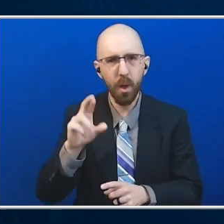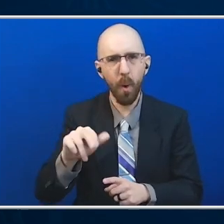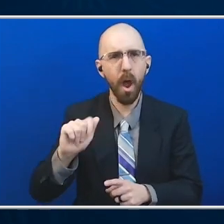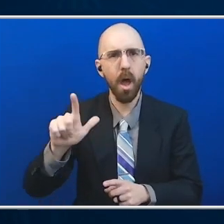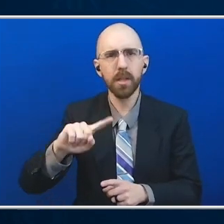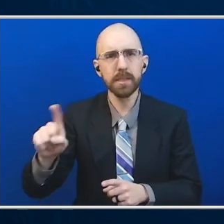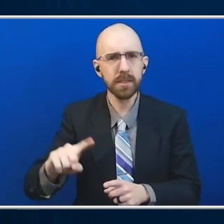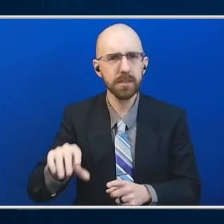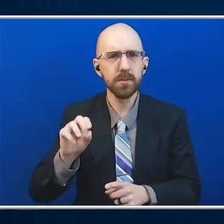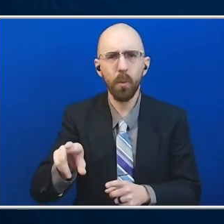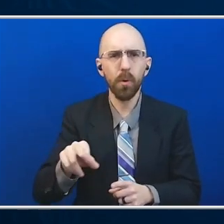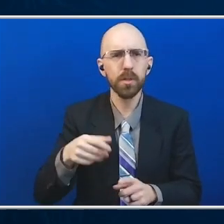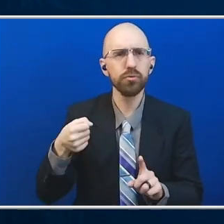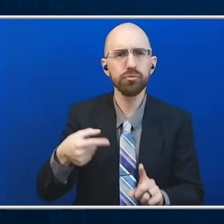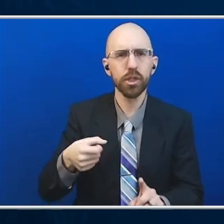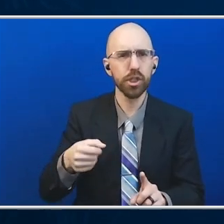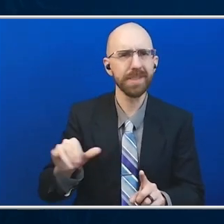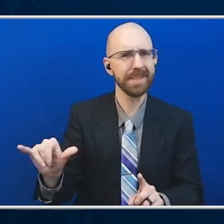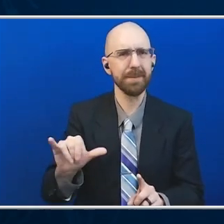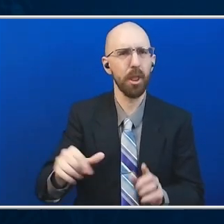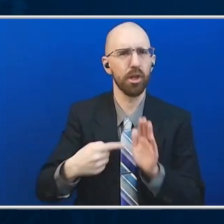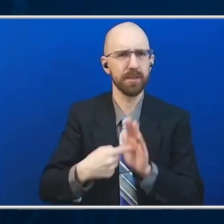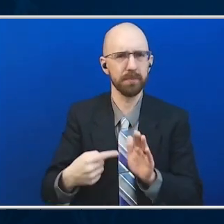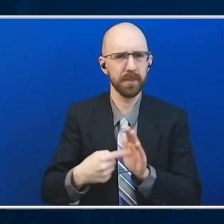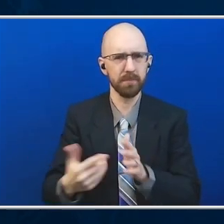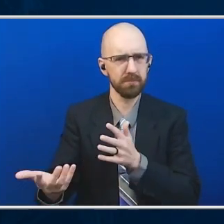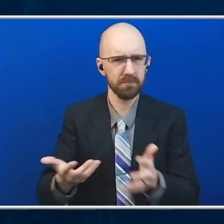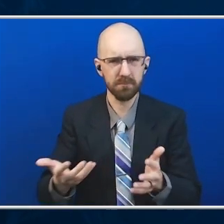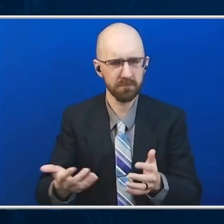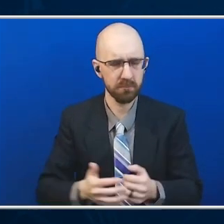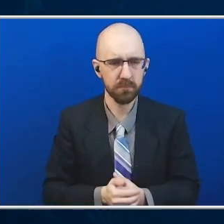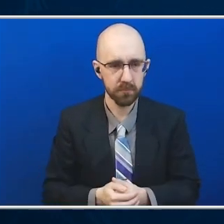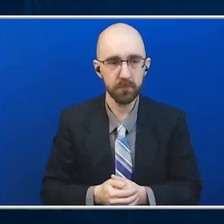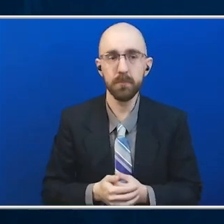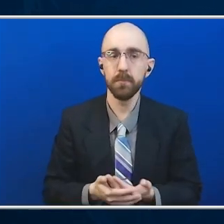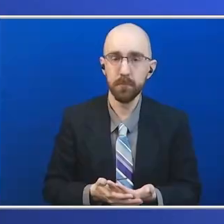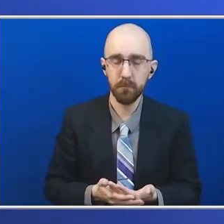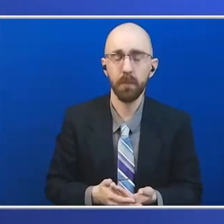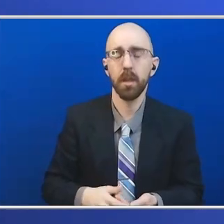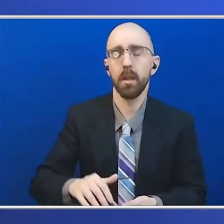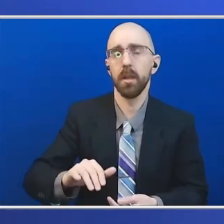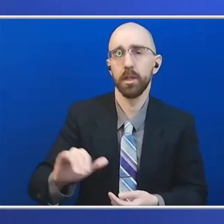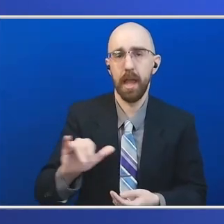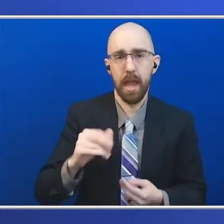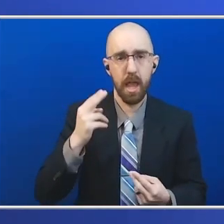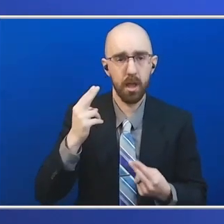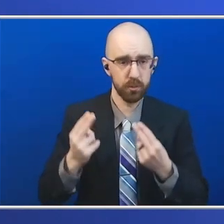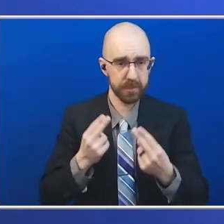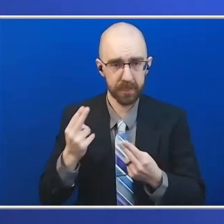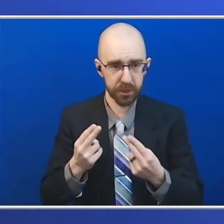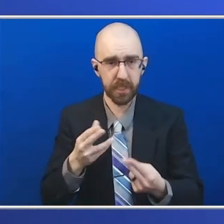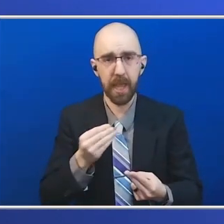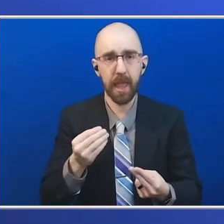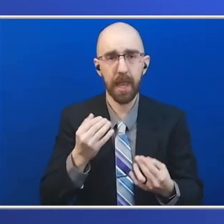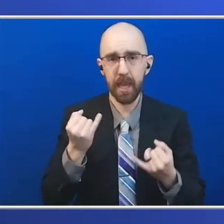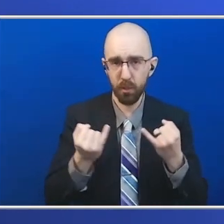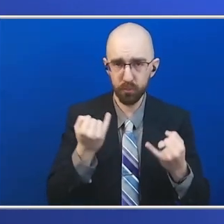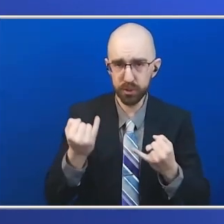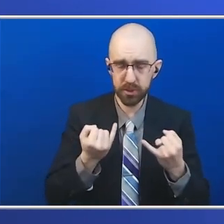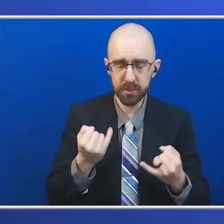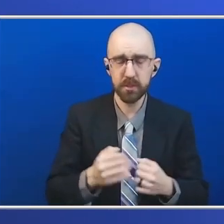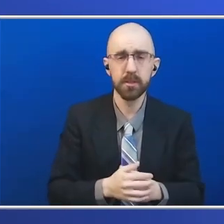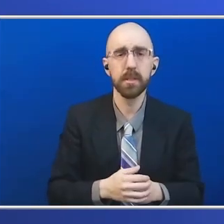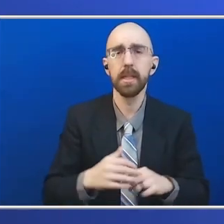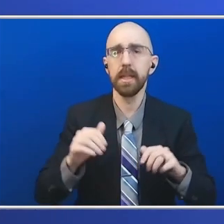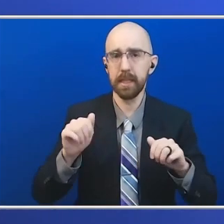triggering similar symptoms? So just like hallucinations and delusions can be a